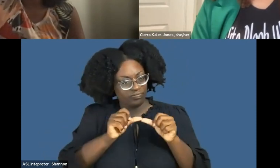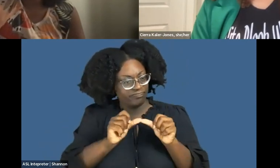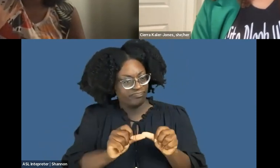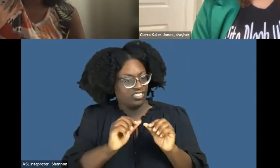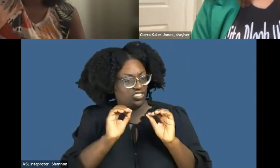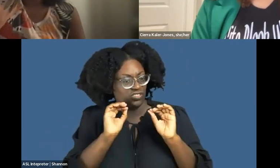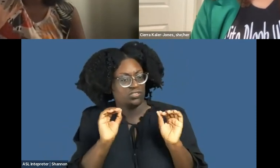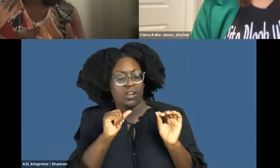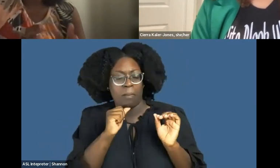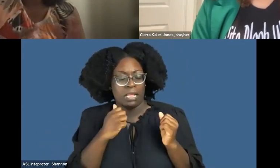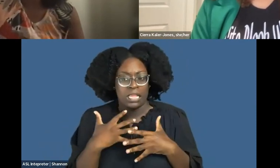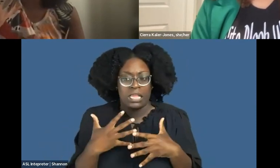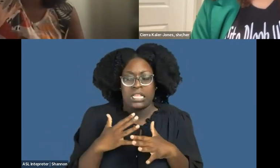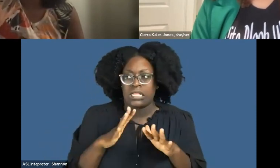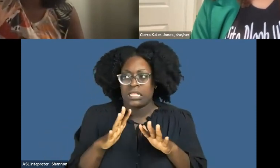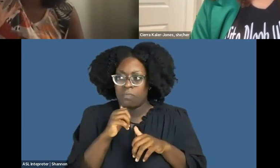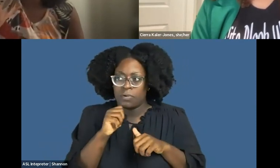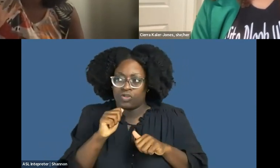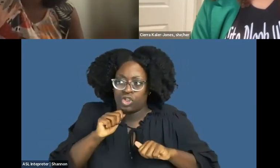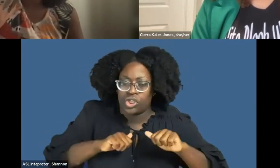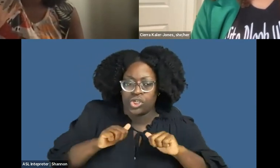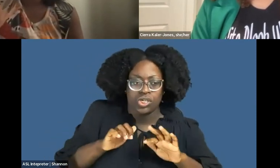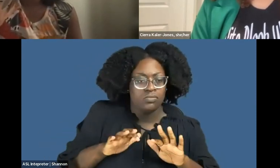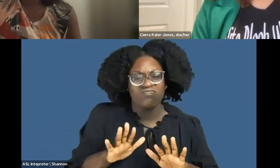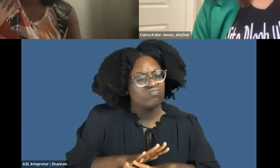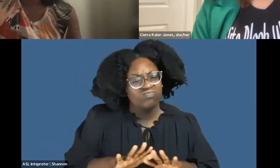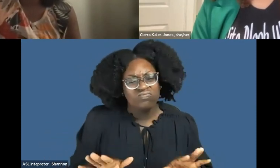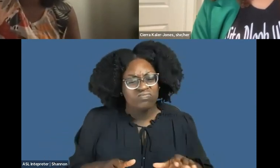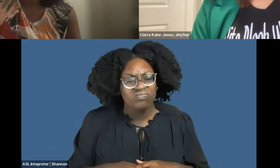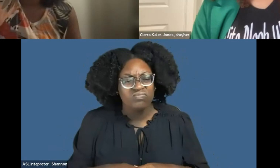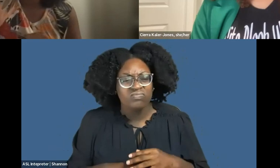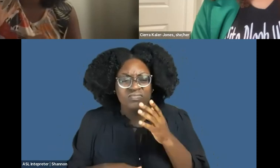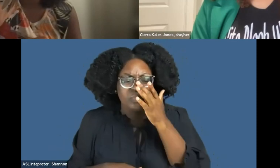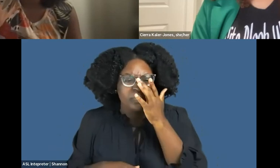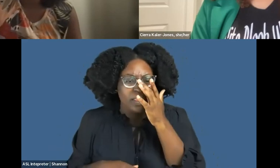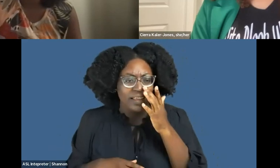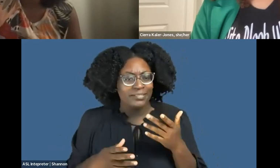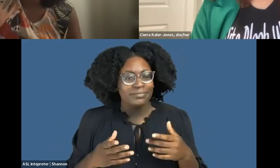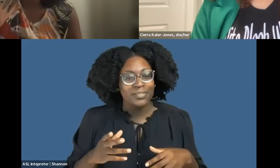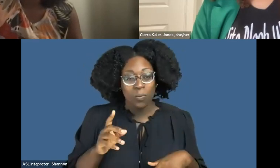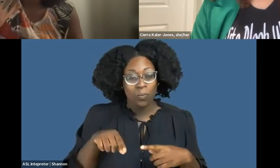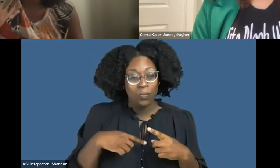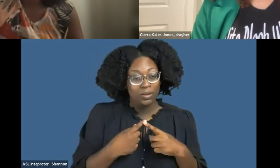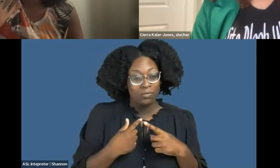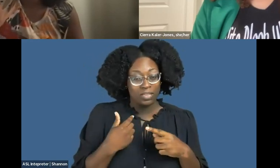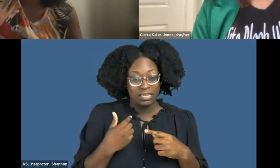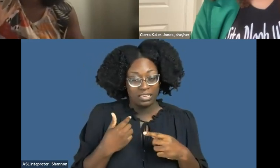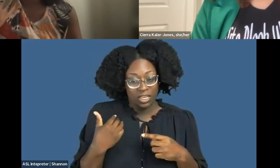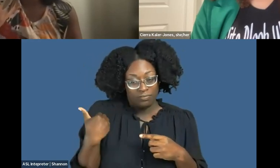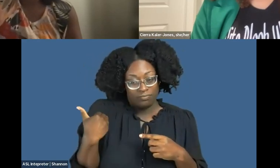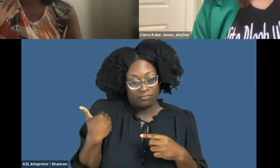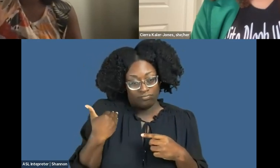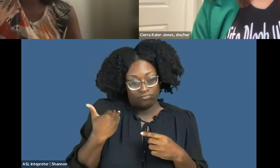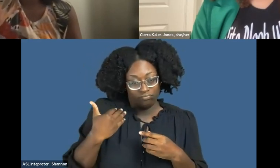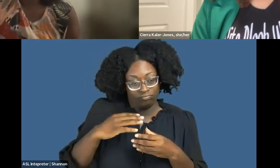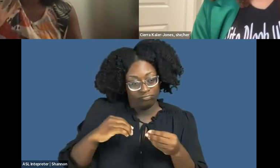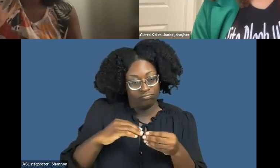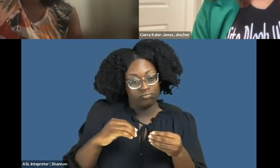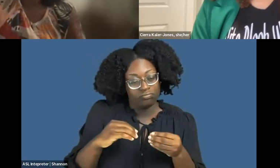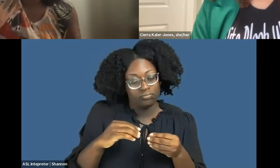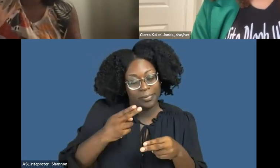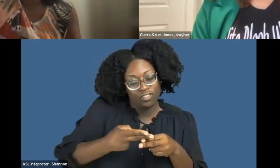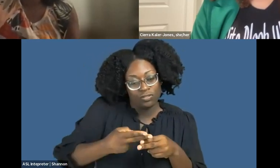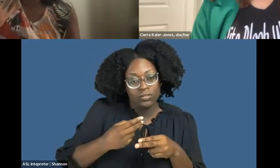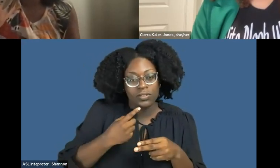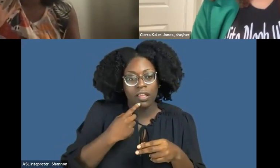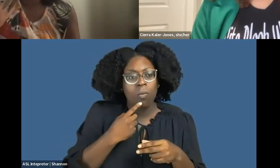we know that it's so scary for exactly the same reason that we talked about when we got on today. It's because what happens when